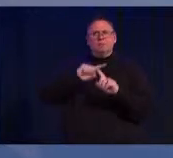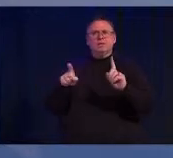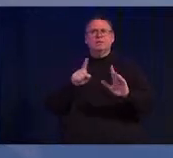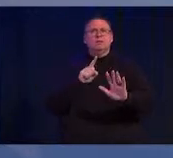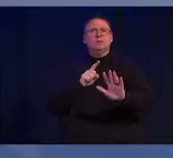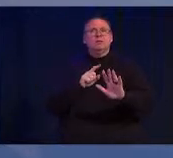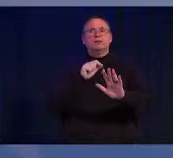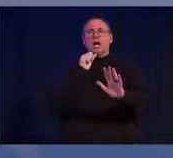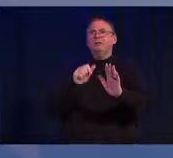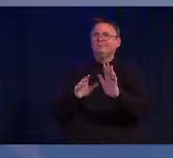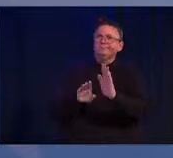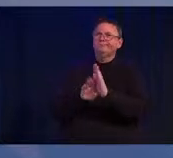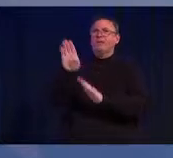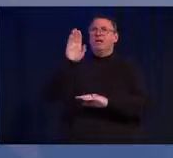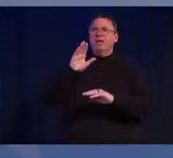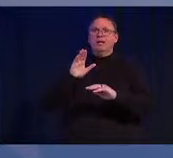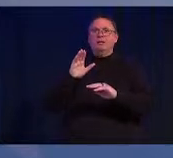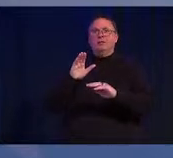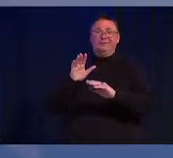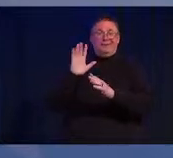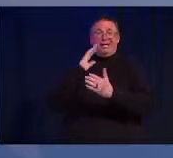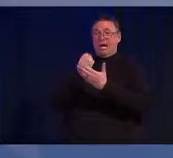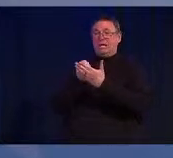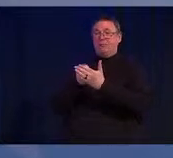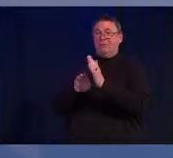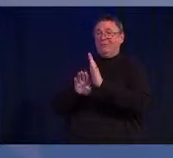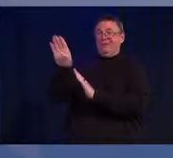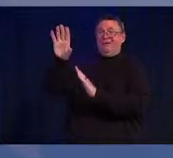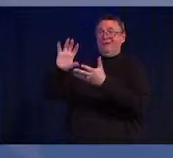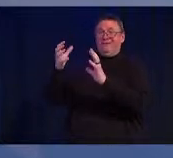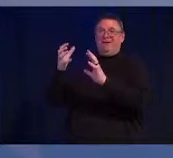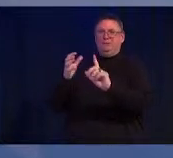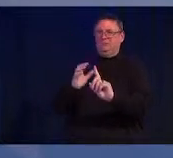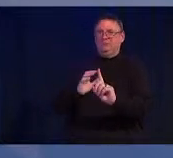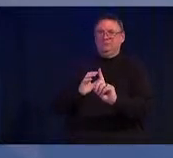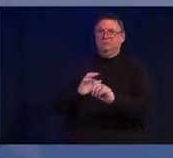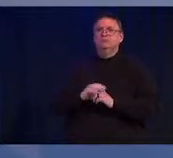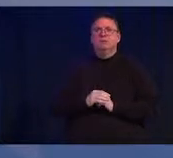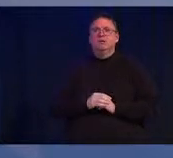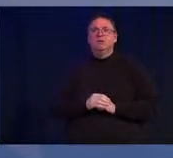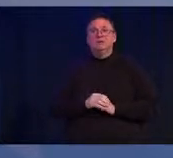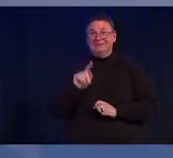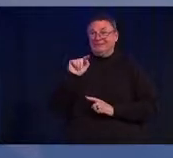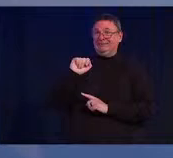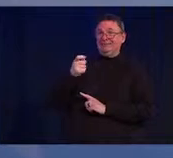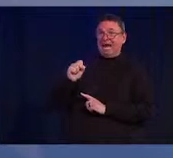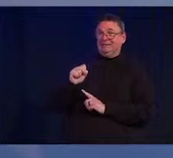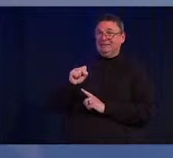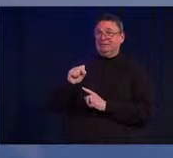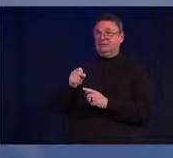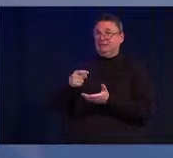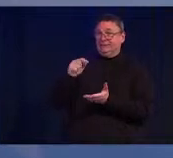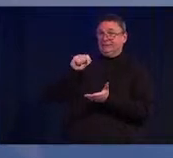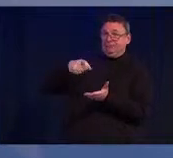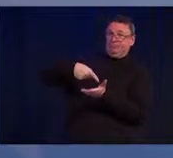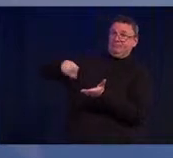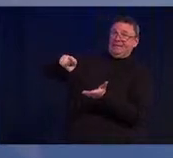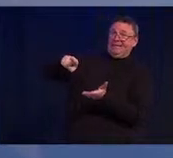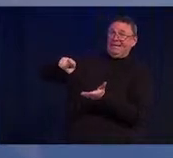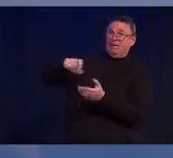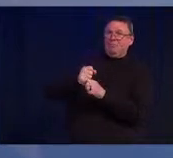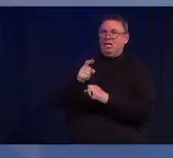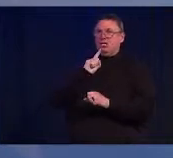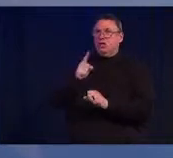faster than your economy, number one, or the ability of taxpayers to pay it. So my plan clearly put a lid on